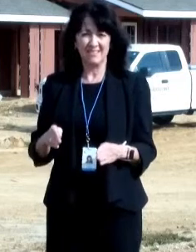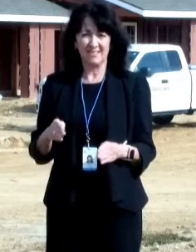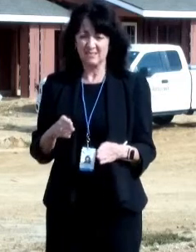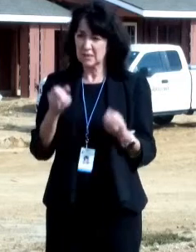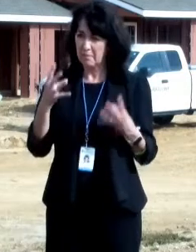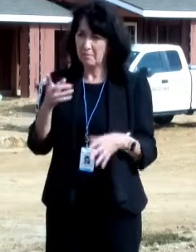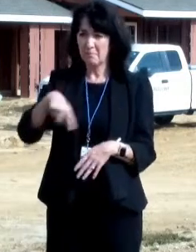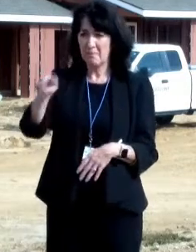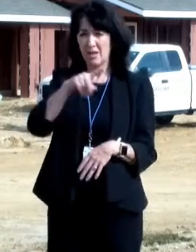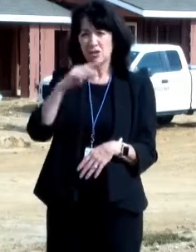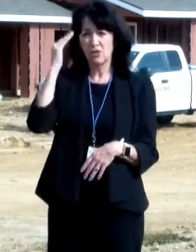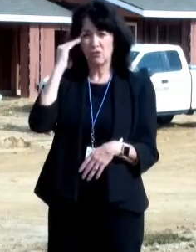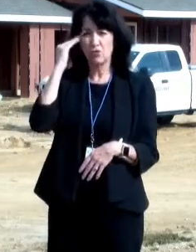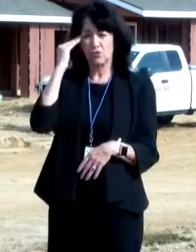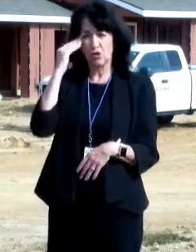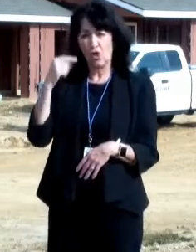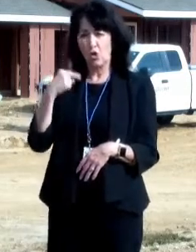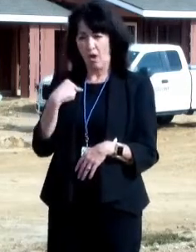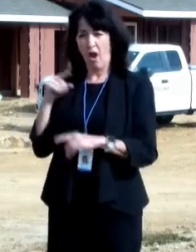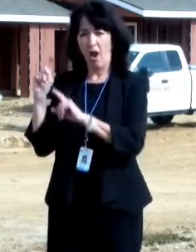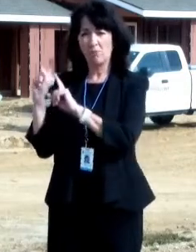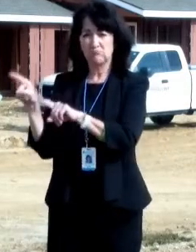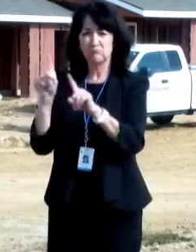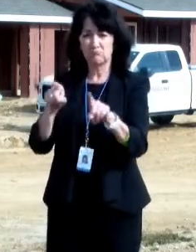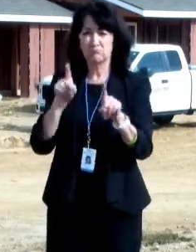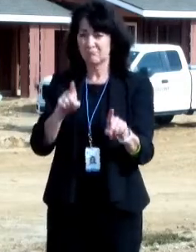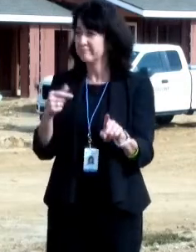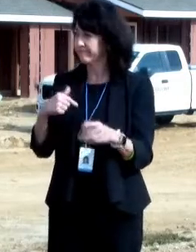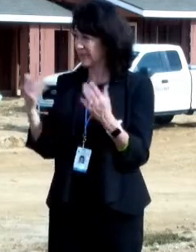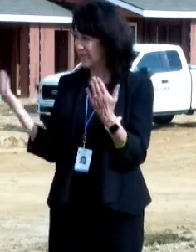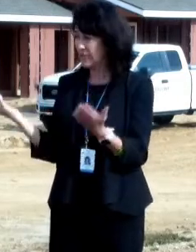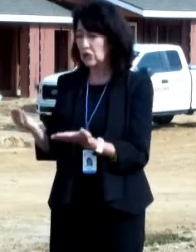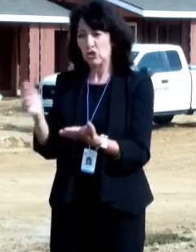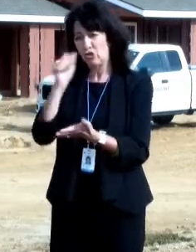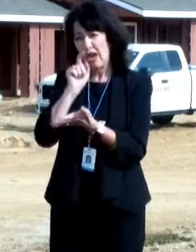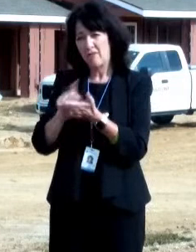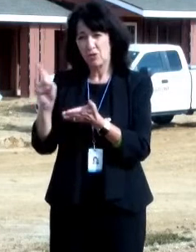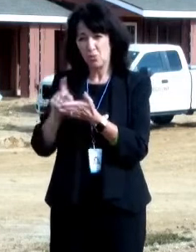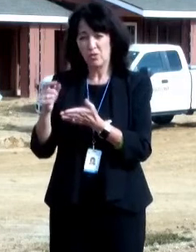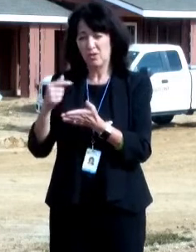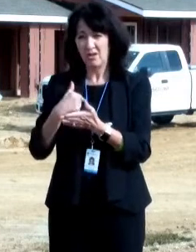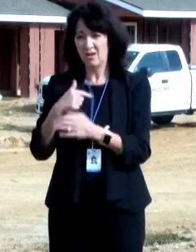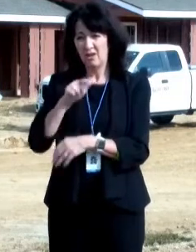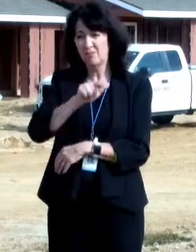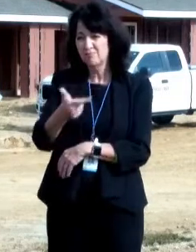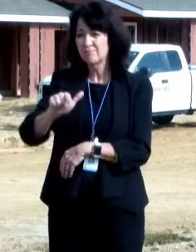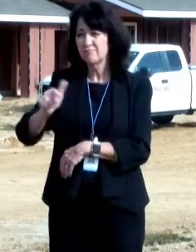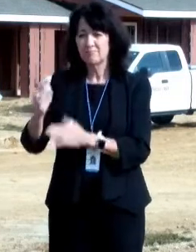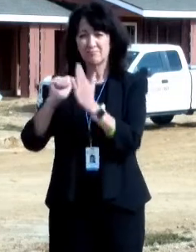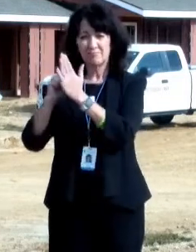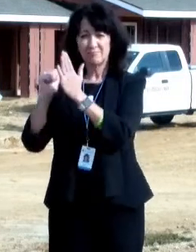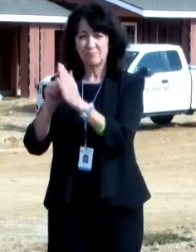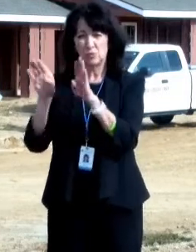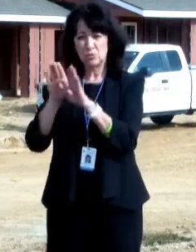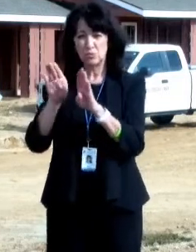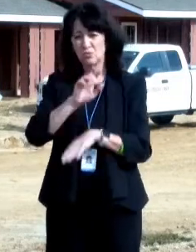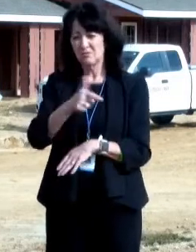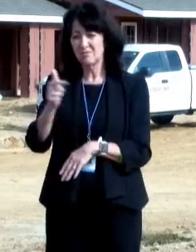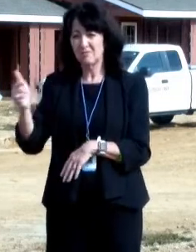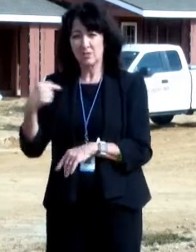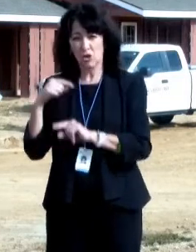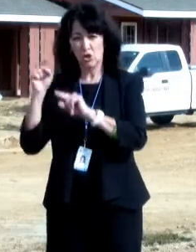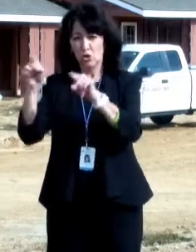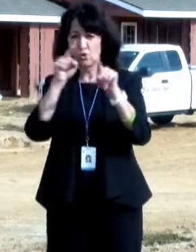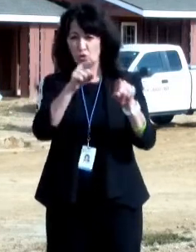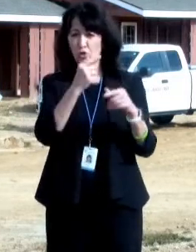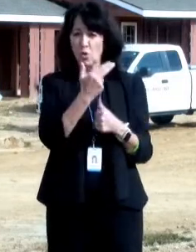streets almost weekly with Dr. Gibney. I have been here door to door. And when I go to the hotels, we